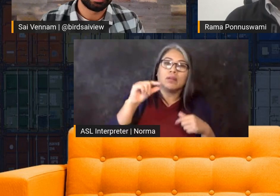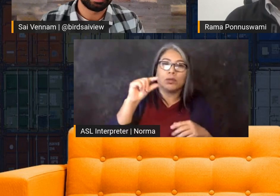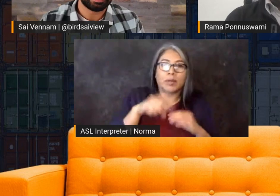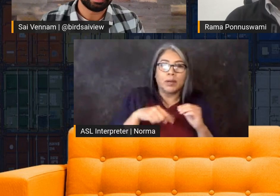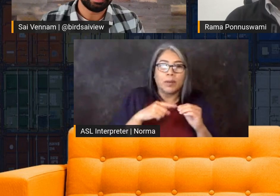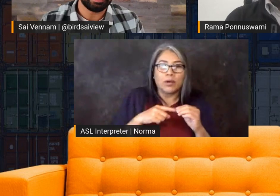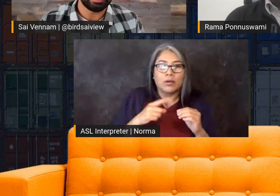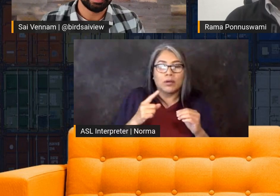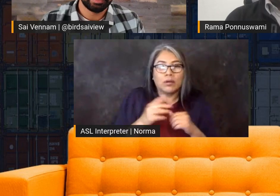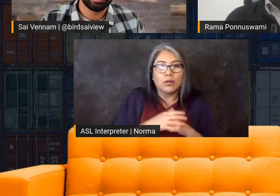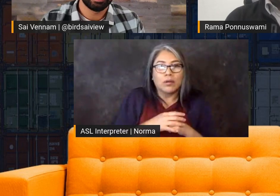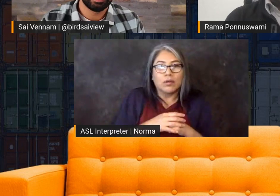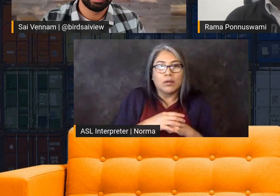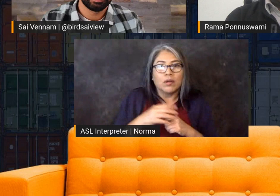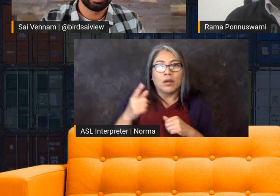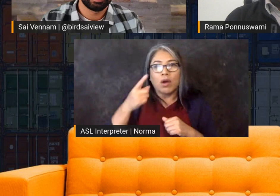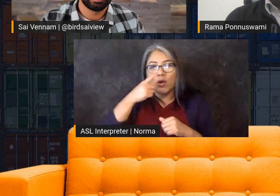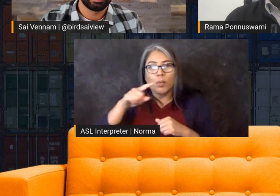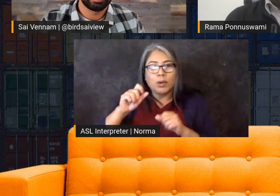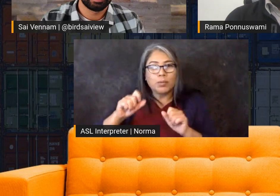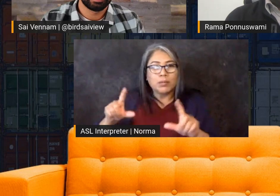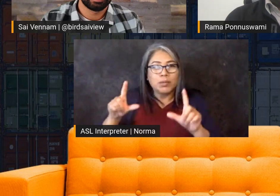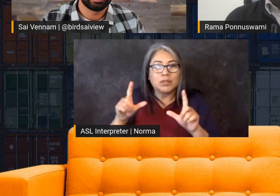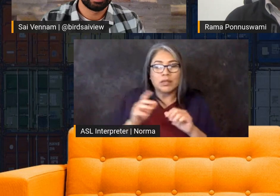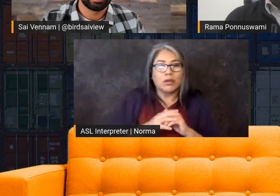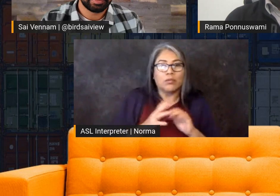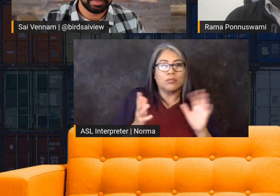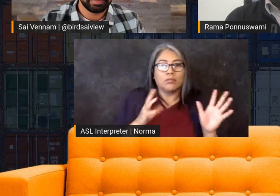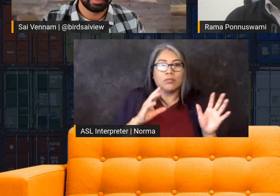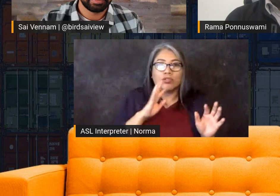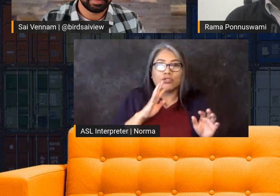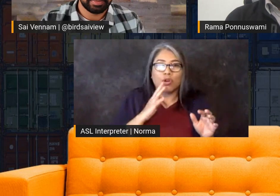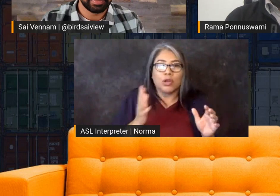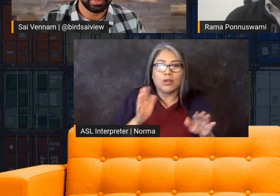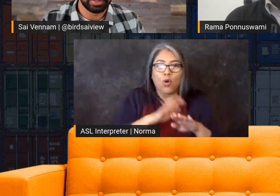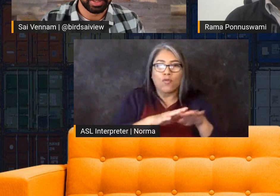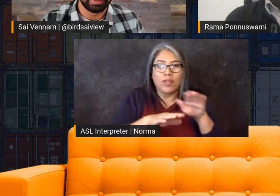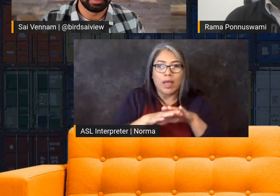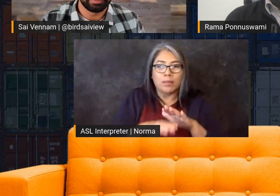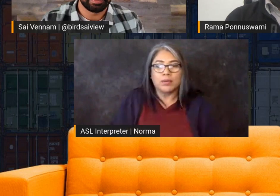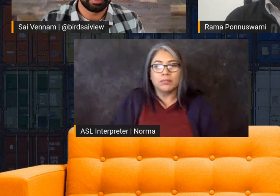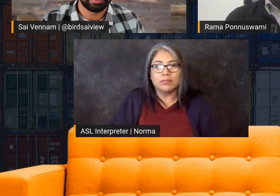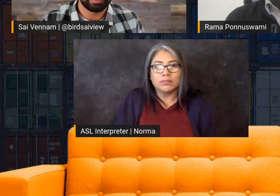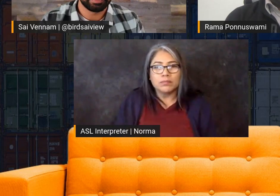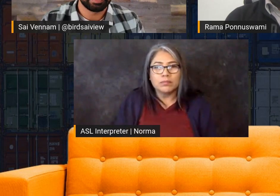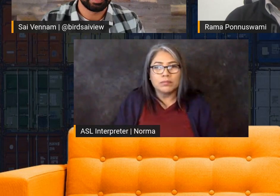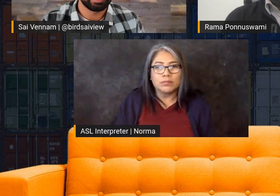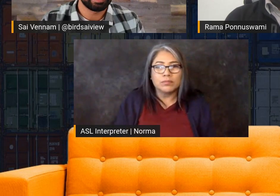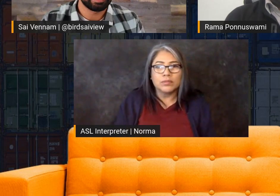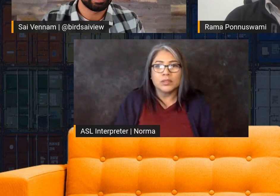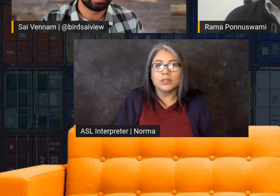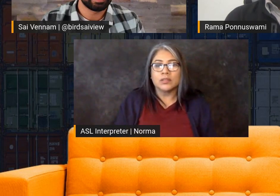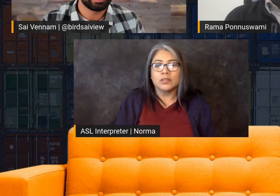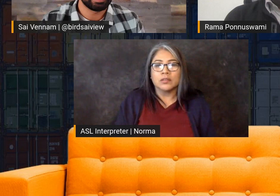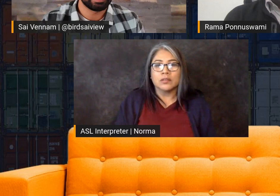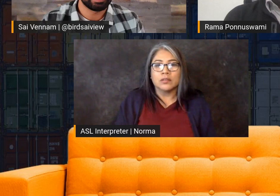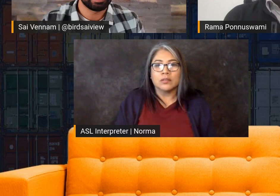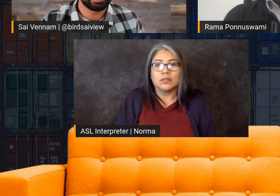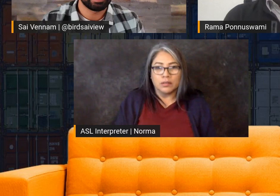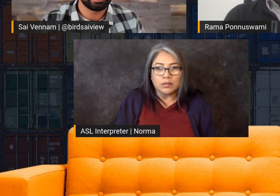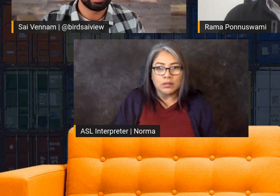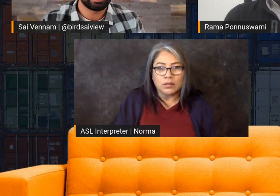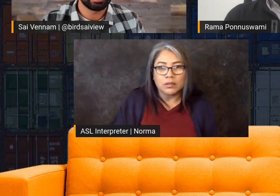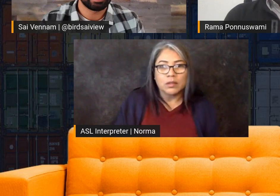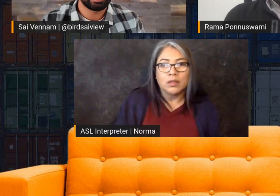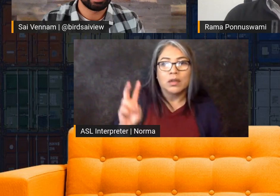Do you want to bring up that slide, the one slide that we put together? Let's do it. Yeah, so while you bring